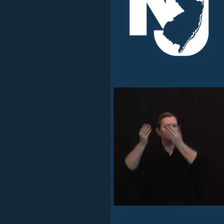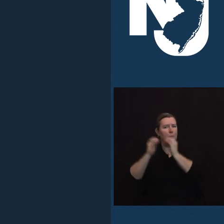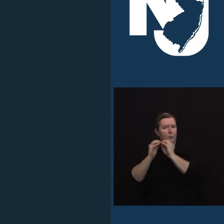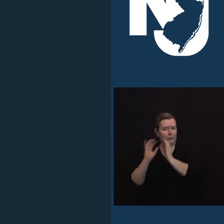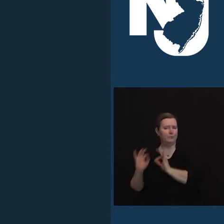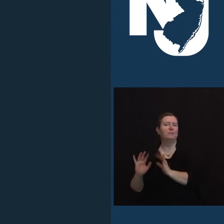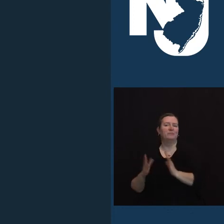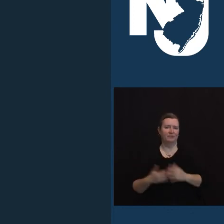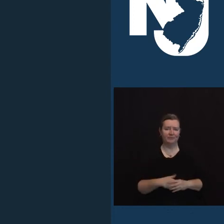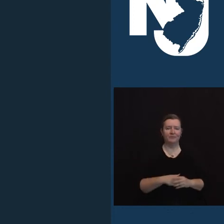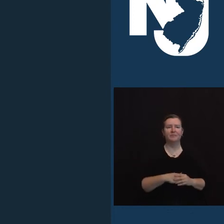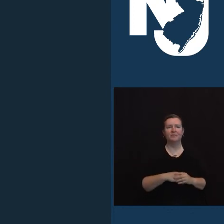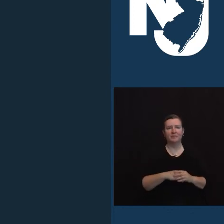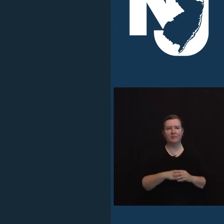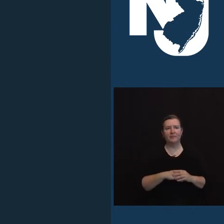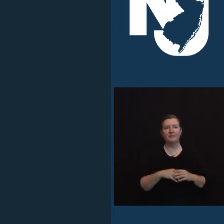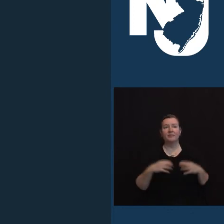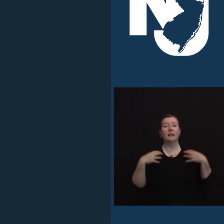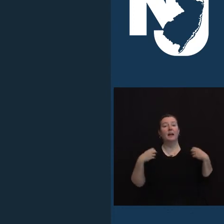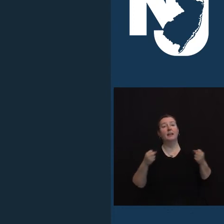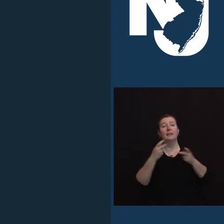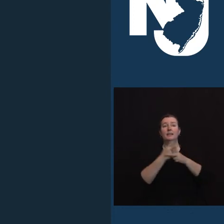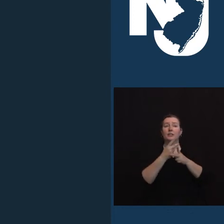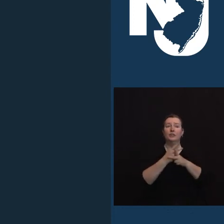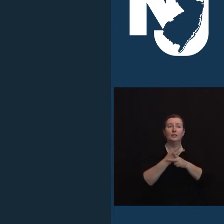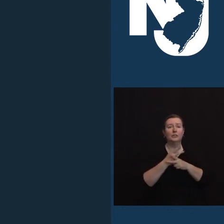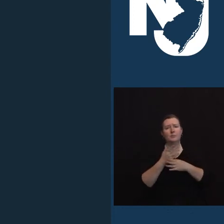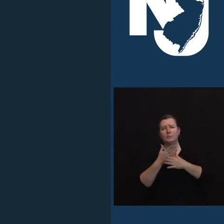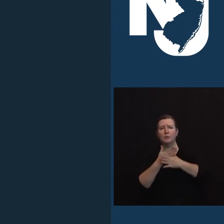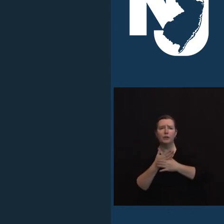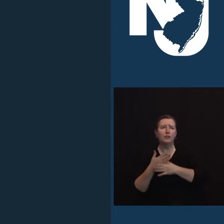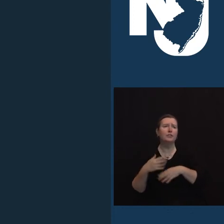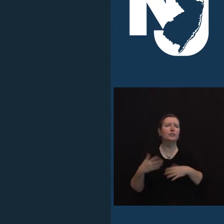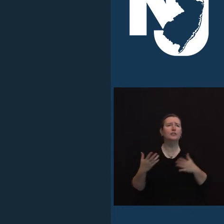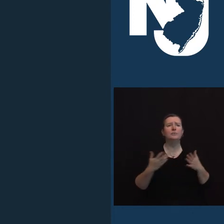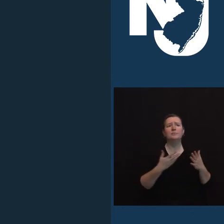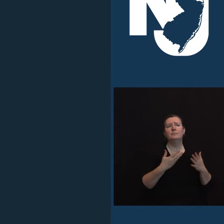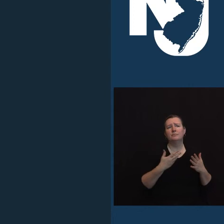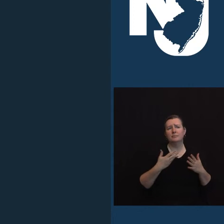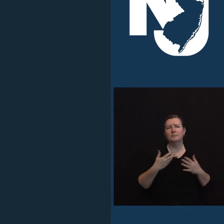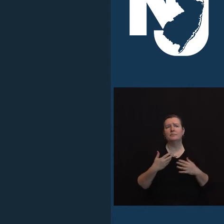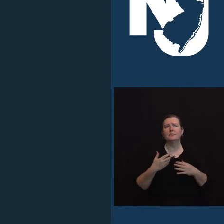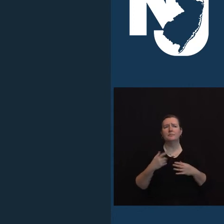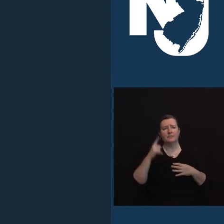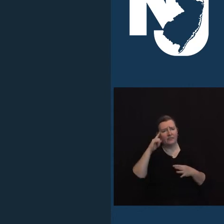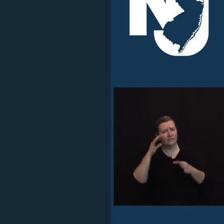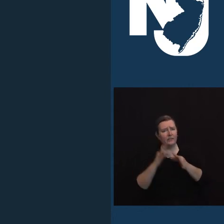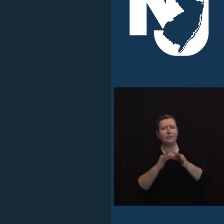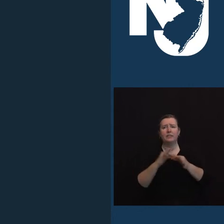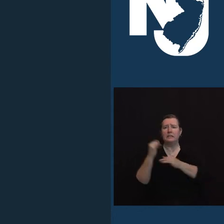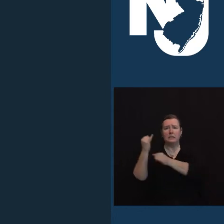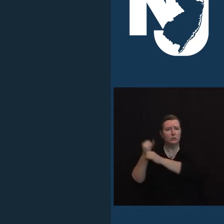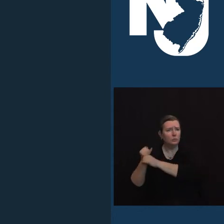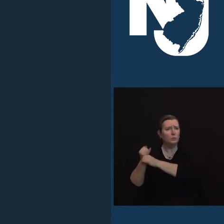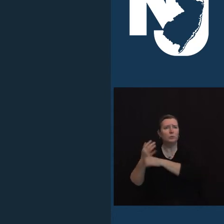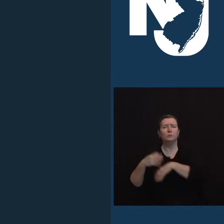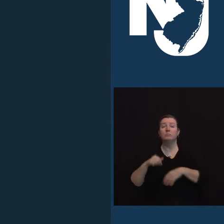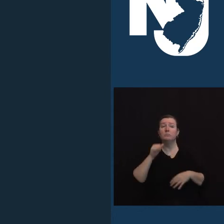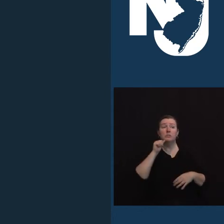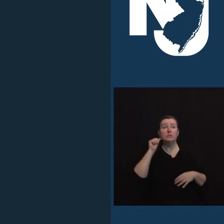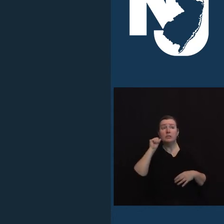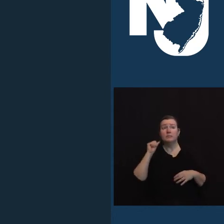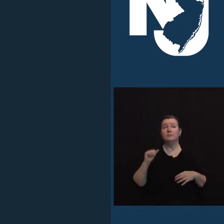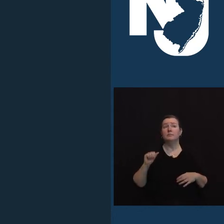healthcare partners, and federal, state, county, and local officials. FEMA was with us both yesterday in Trenton and this